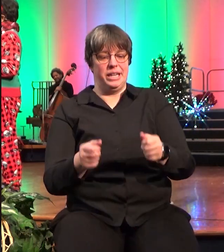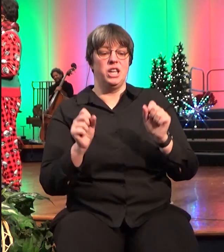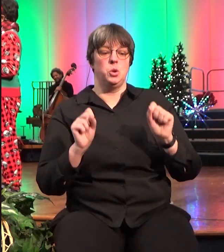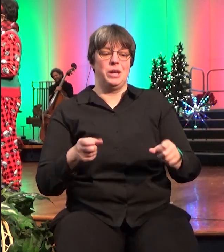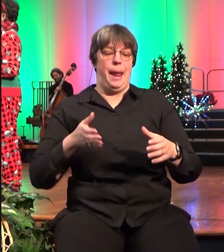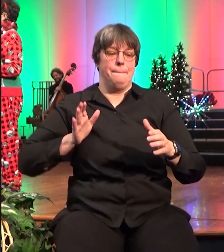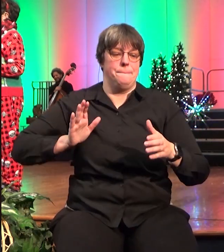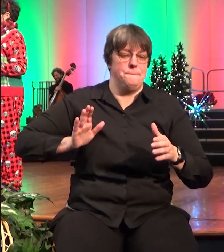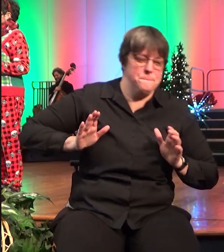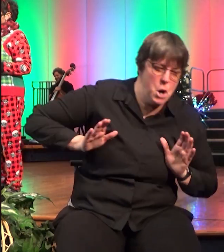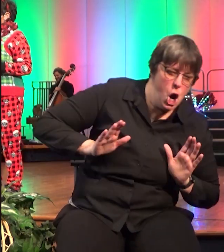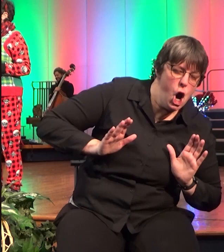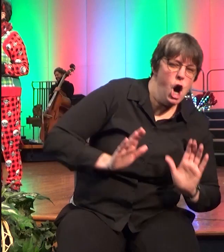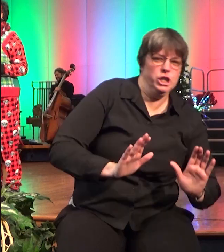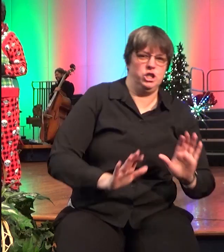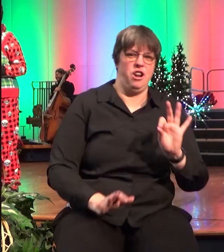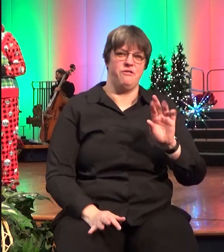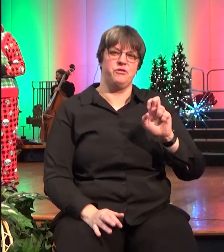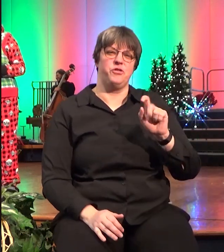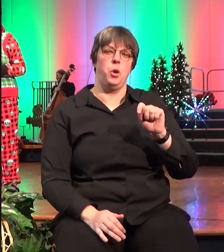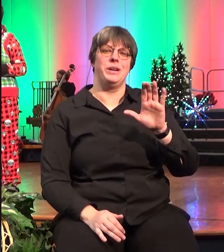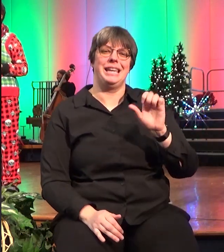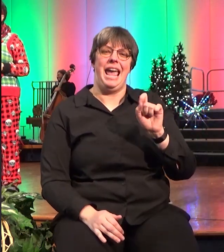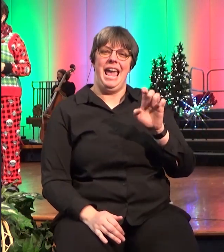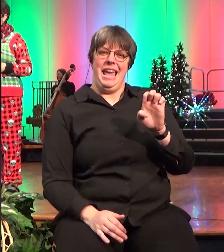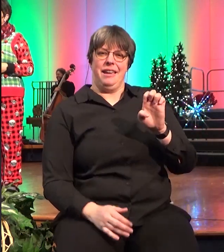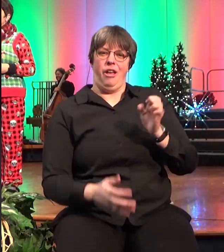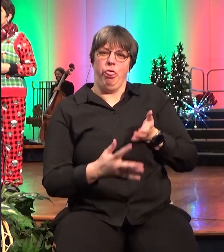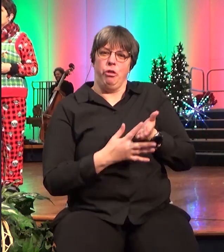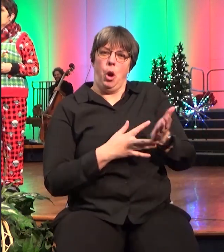colon? I did not know that.